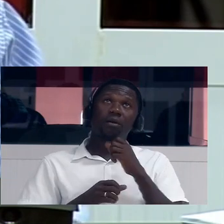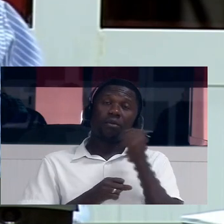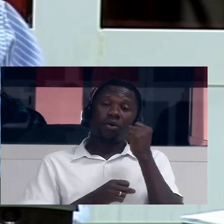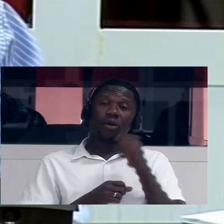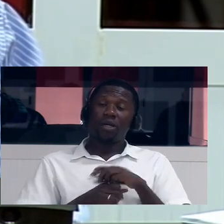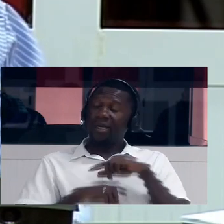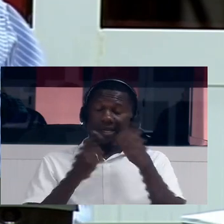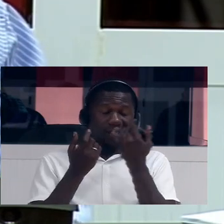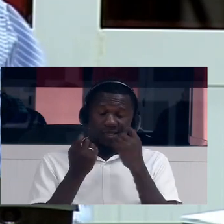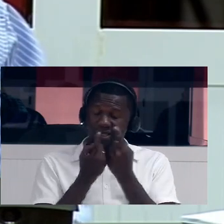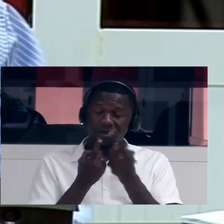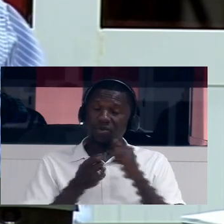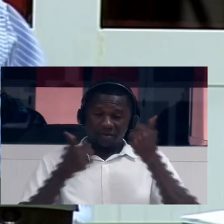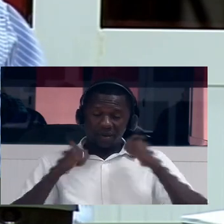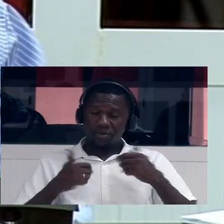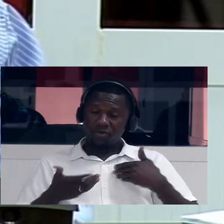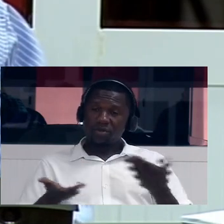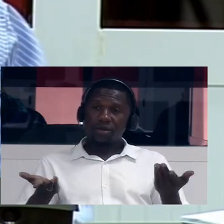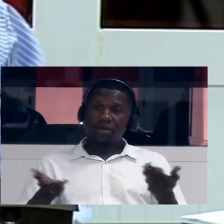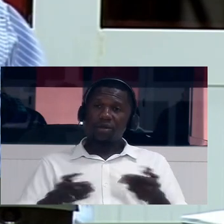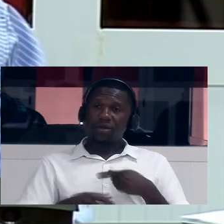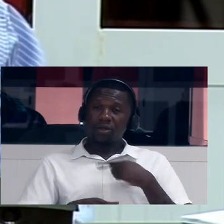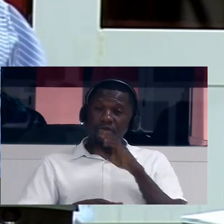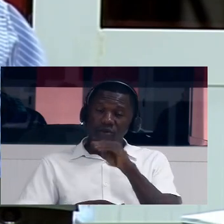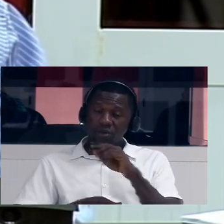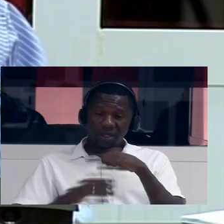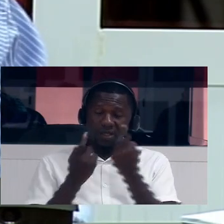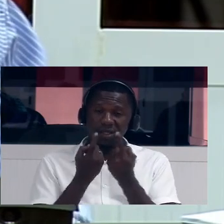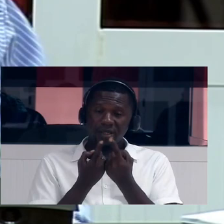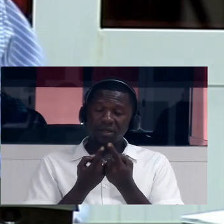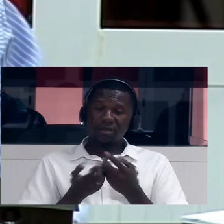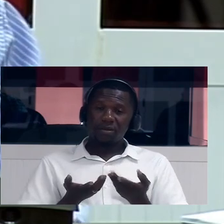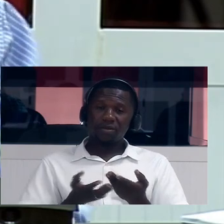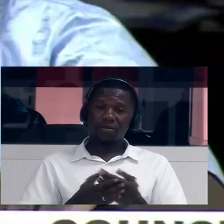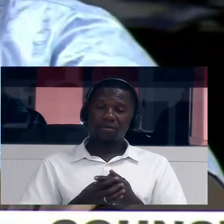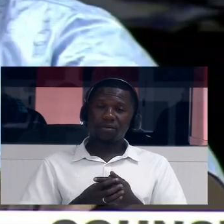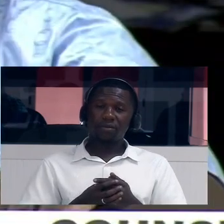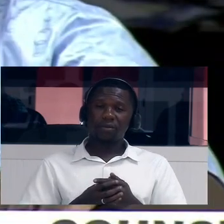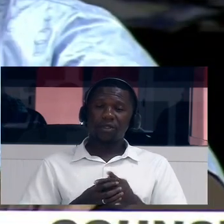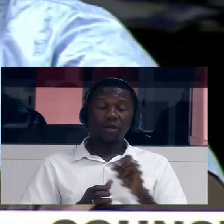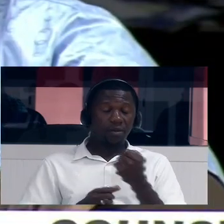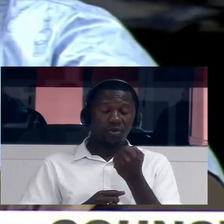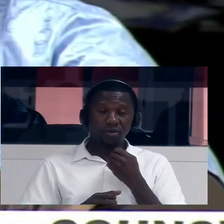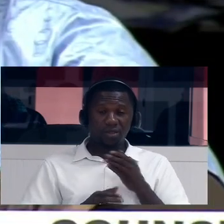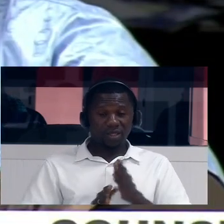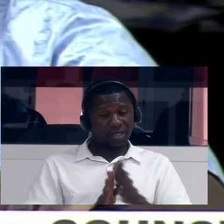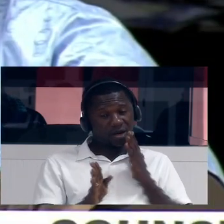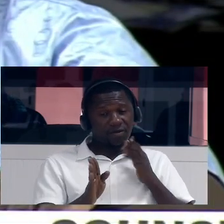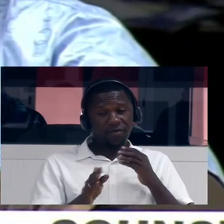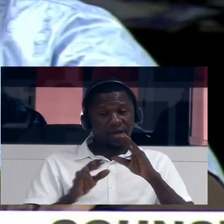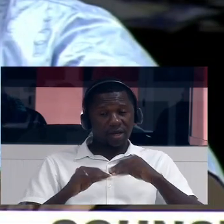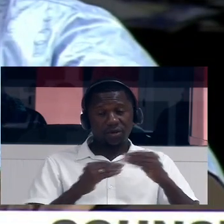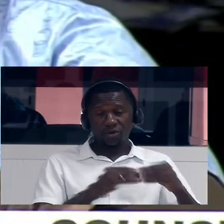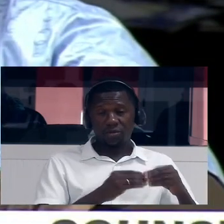could have happened to me. Anything. Did you do anything that suggests anything that could have happened to you? The line of action that I was taking for